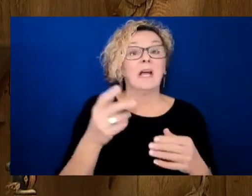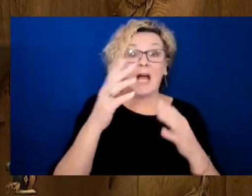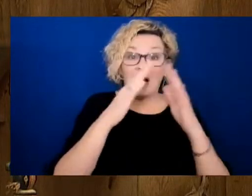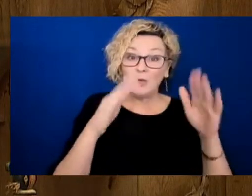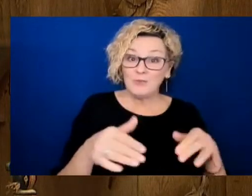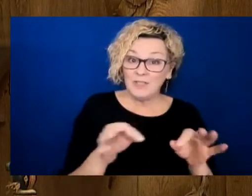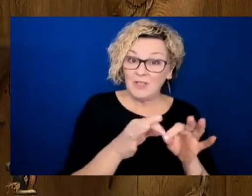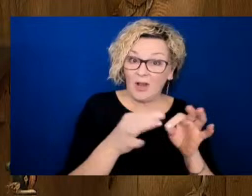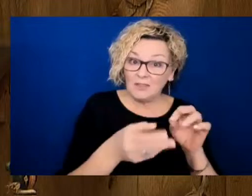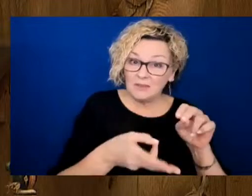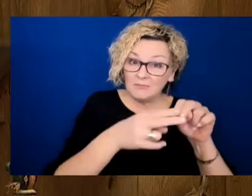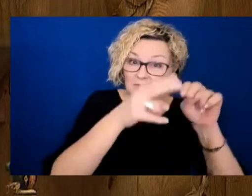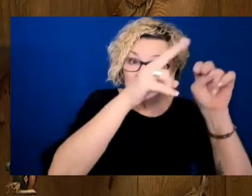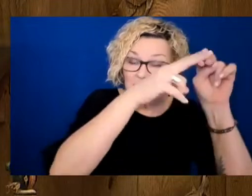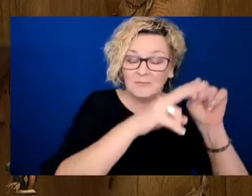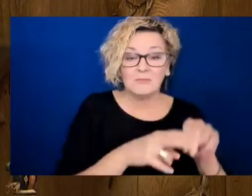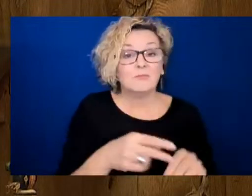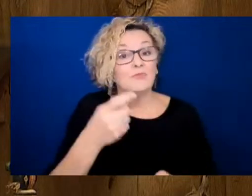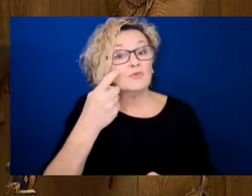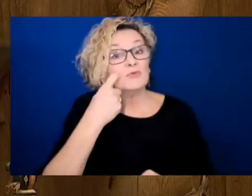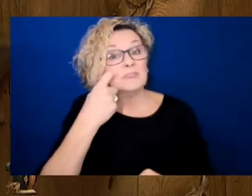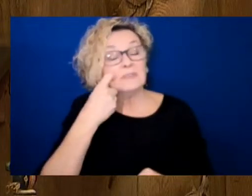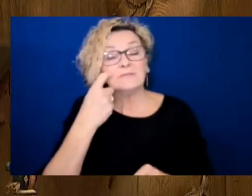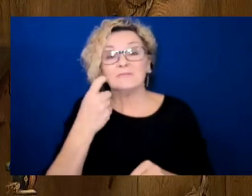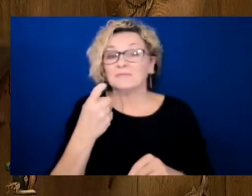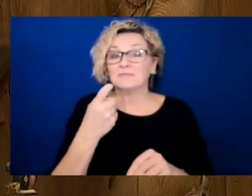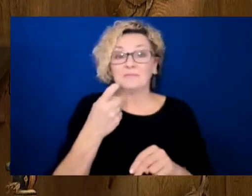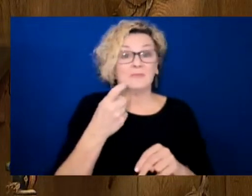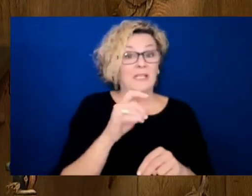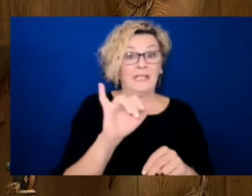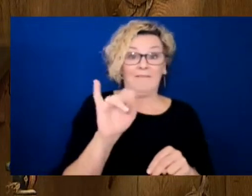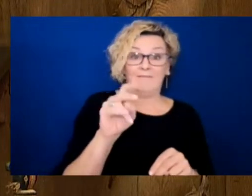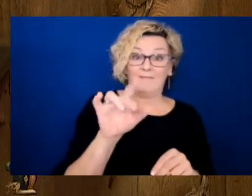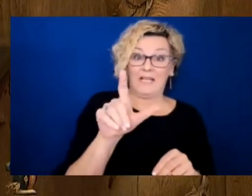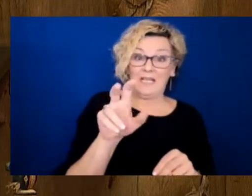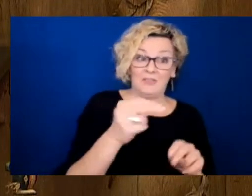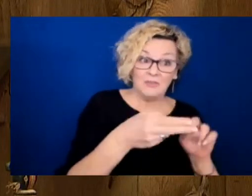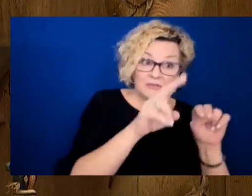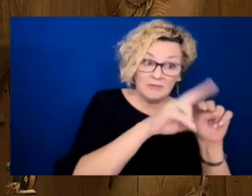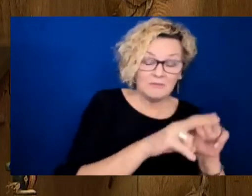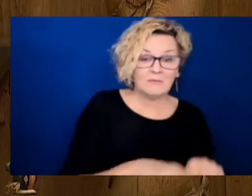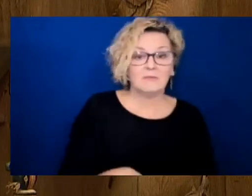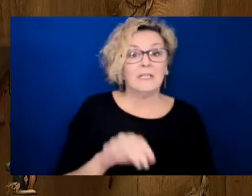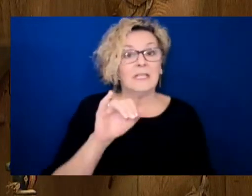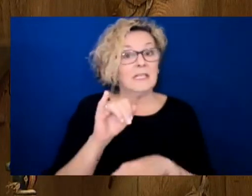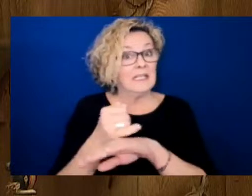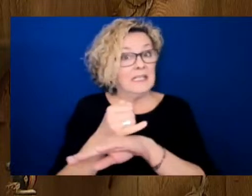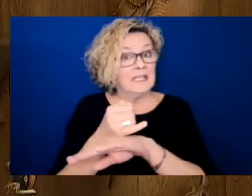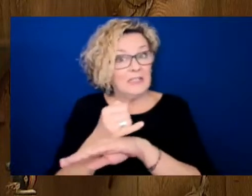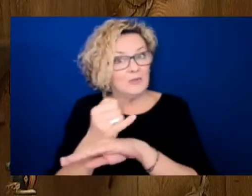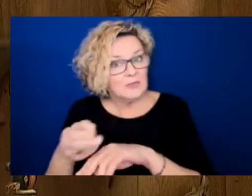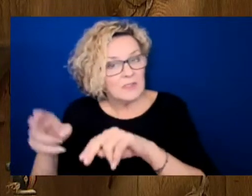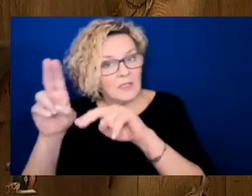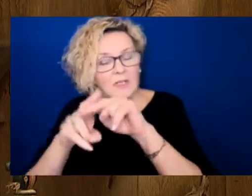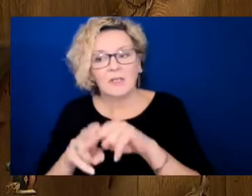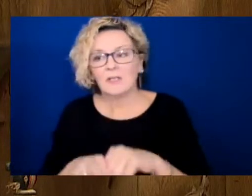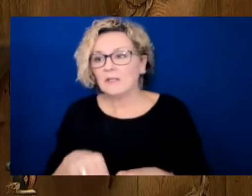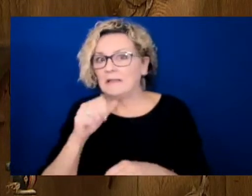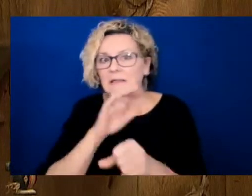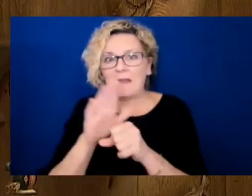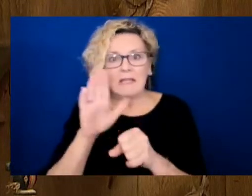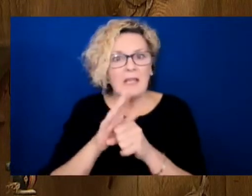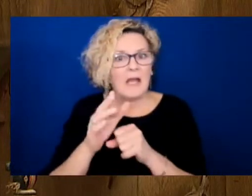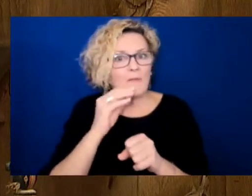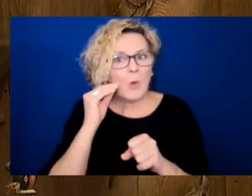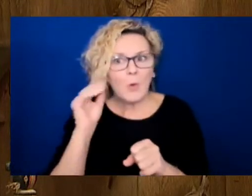recent years, the combination of inflation, interest rate hikes, and a lack of supply has only made the situation harder for